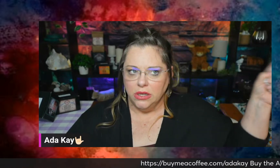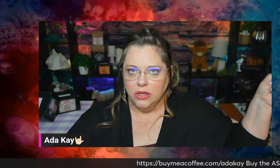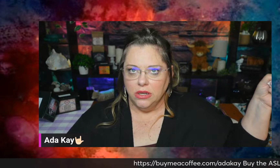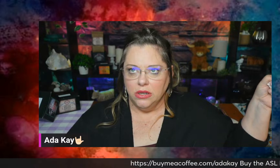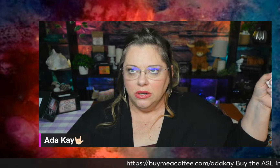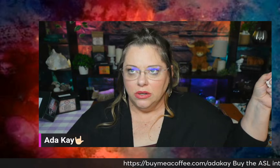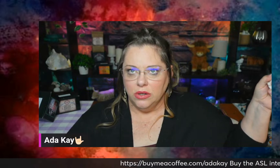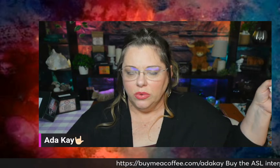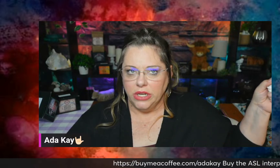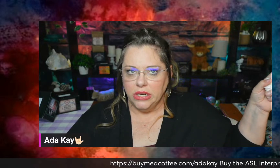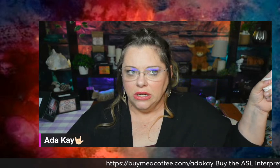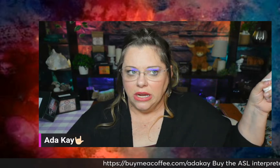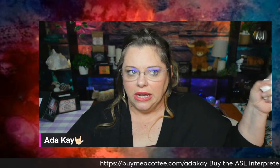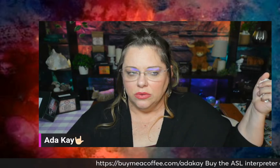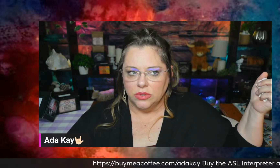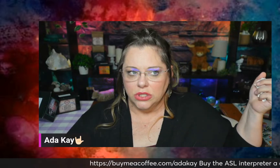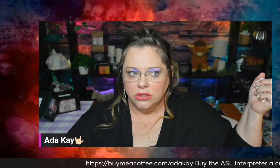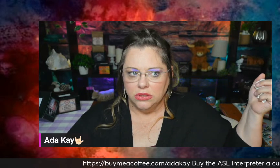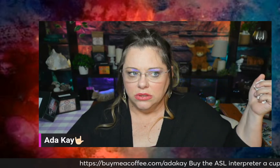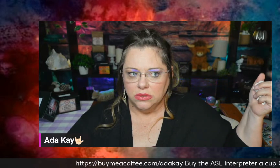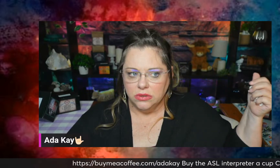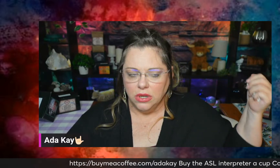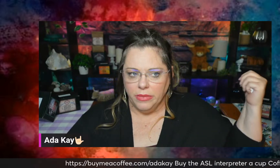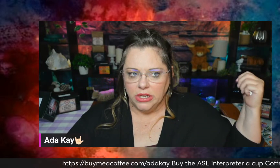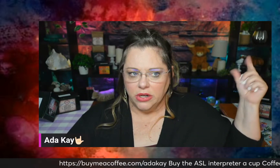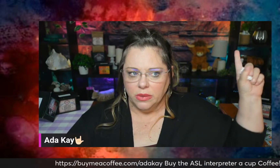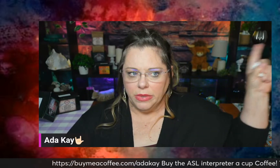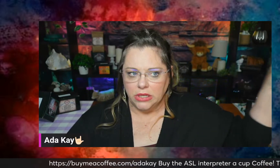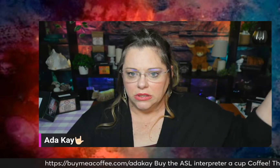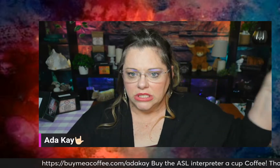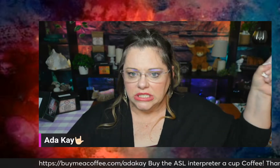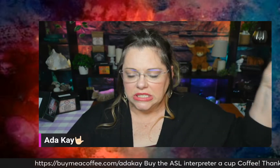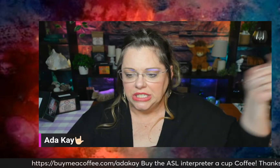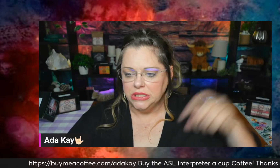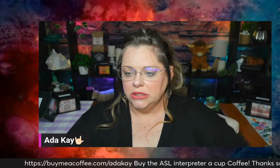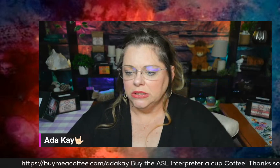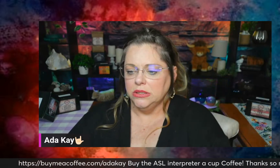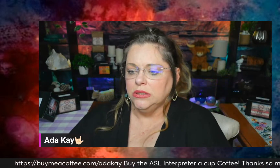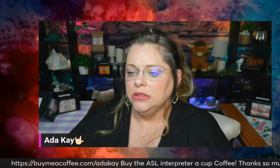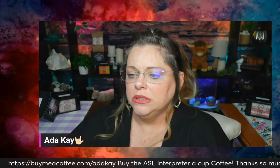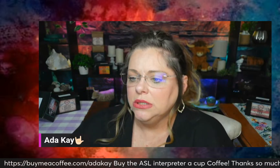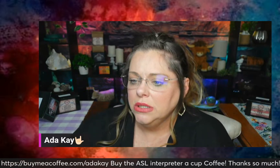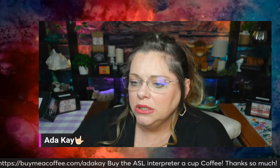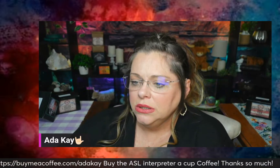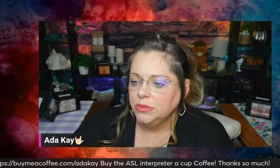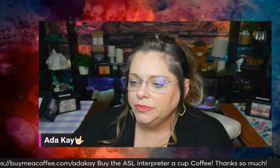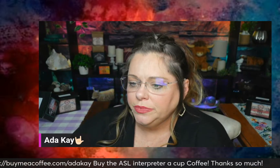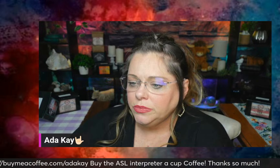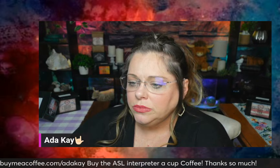be going out, not Bandera, but 16.